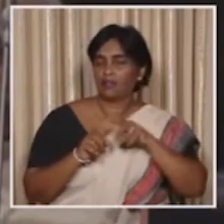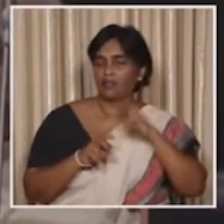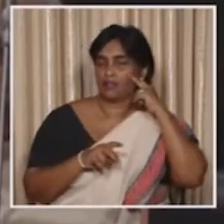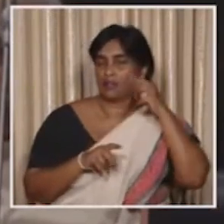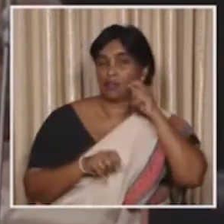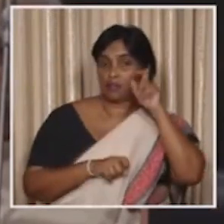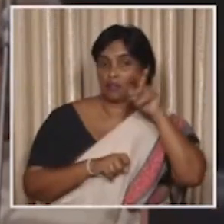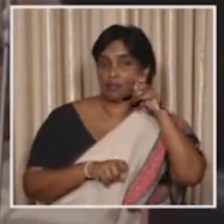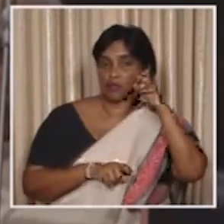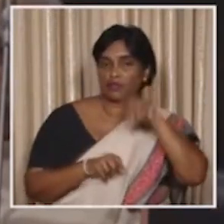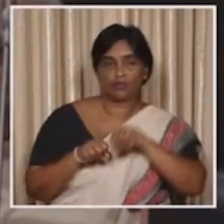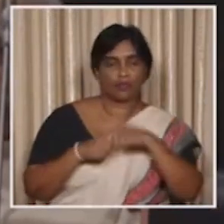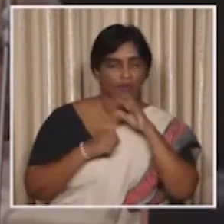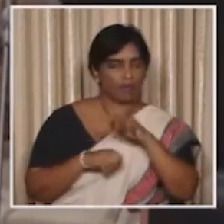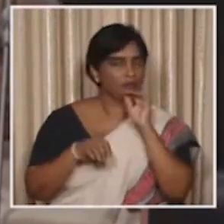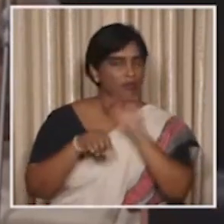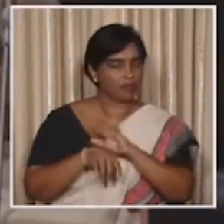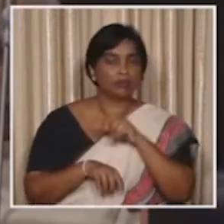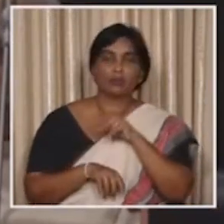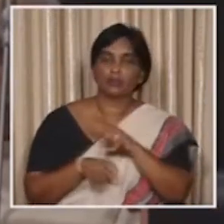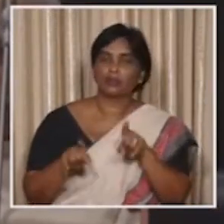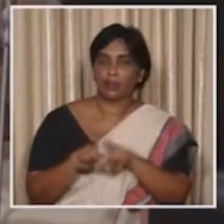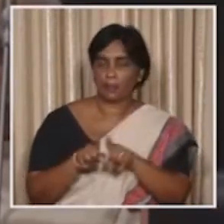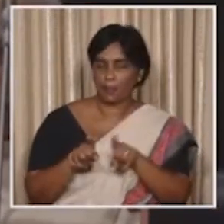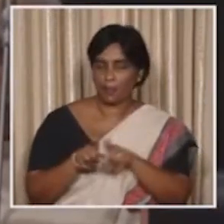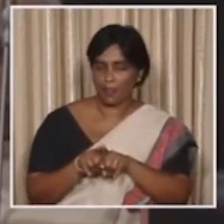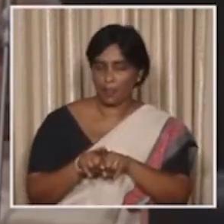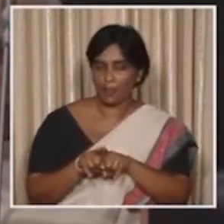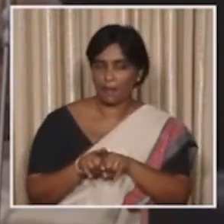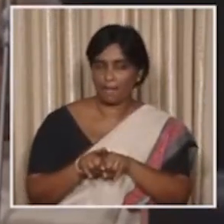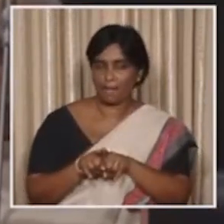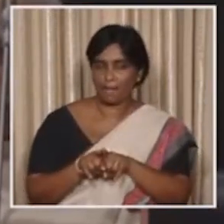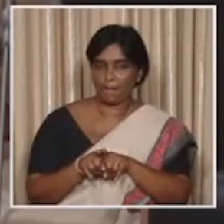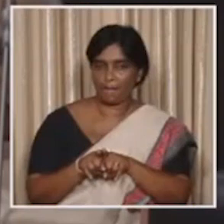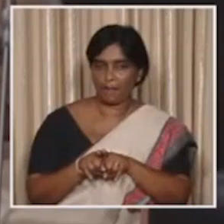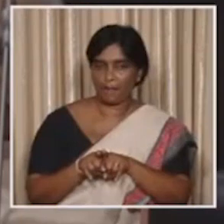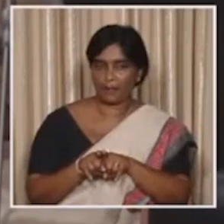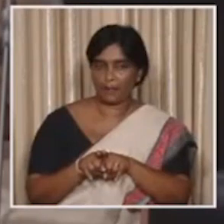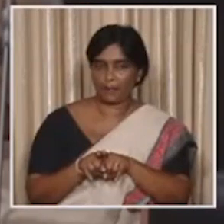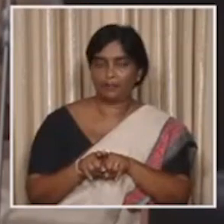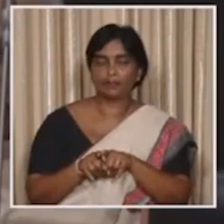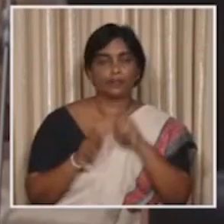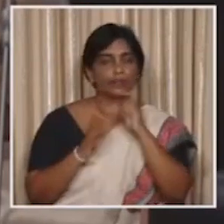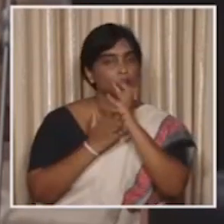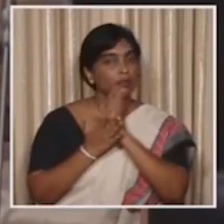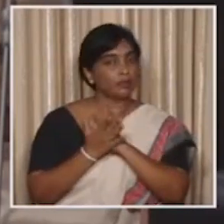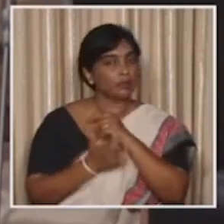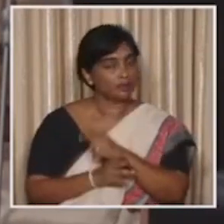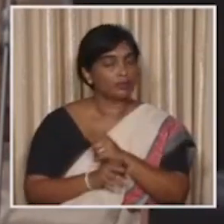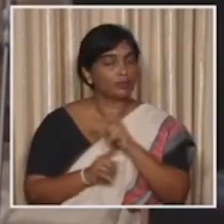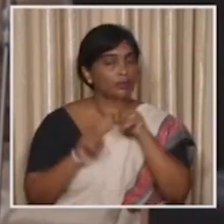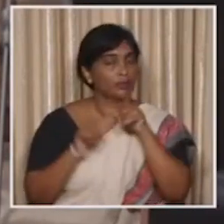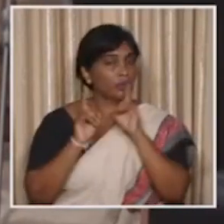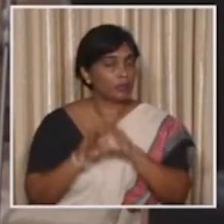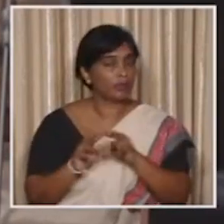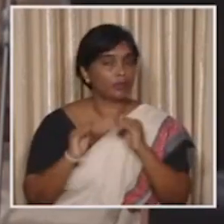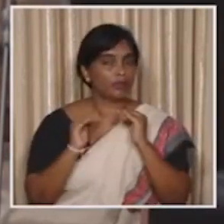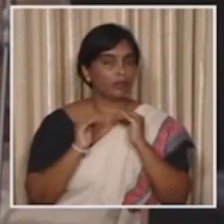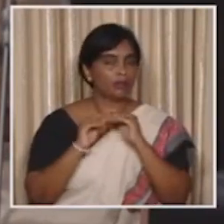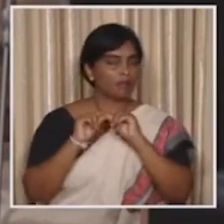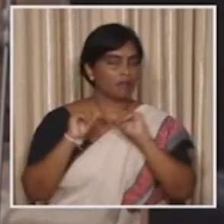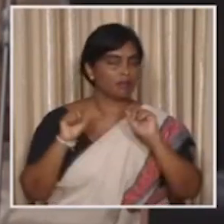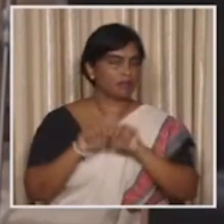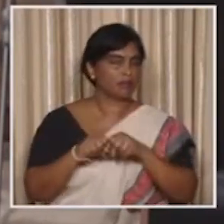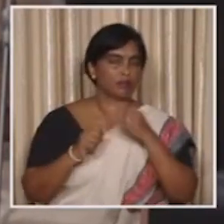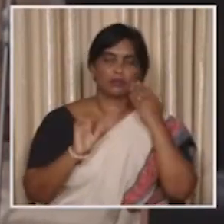right to equal protection of the law ordained by Article 12(1) of the Constitution. These petitioners, both in application